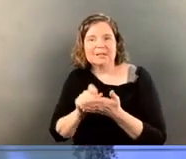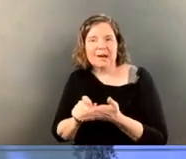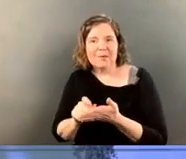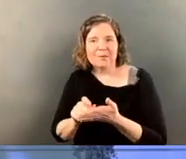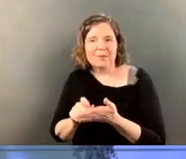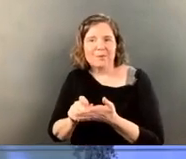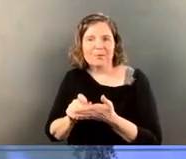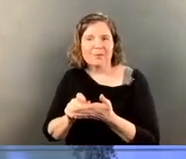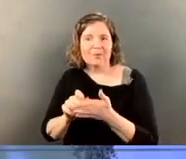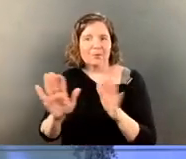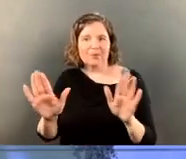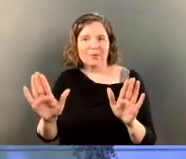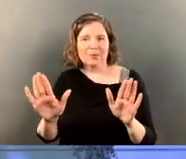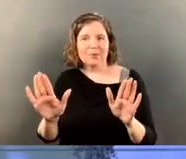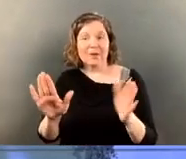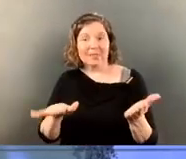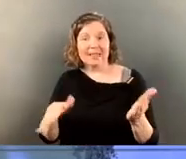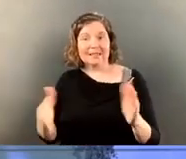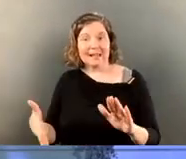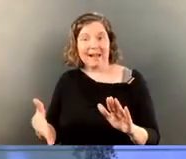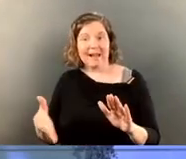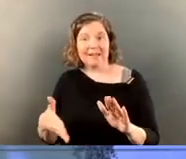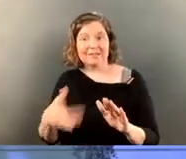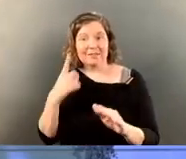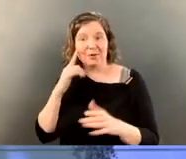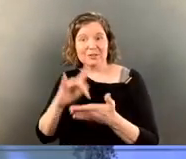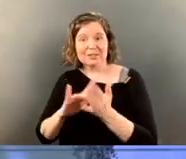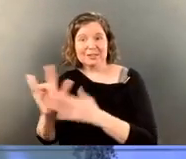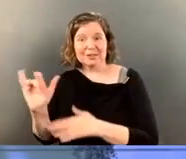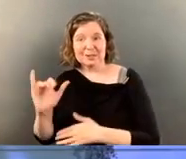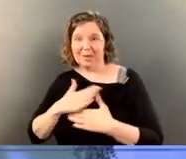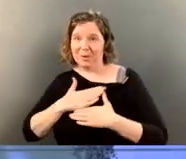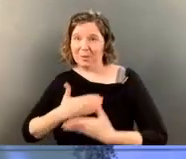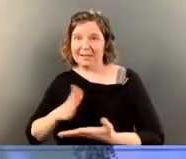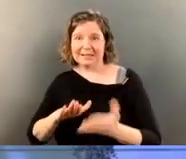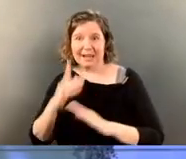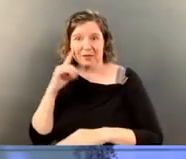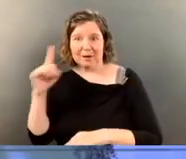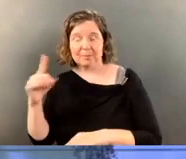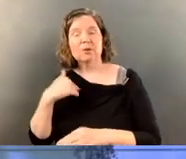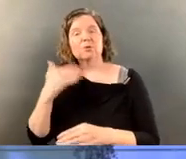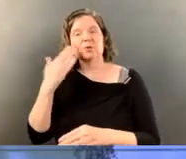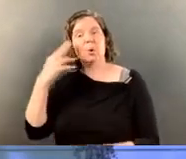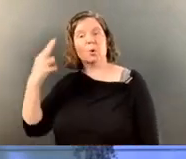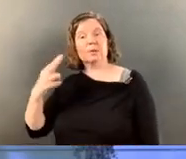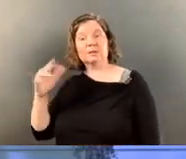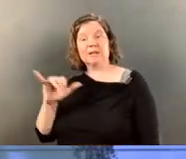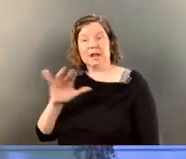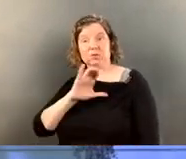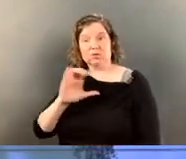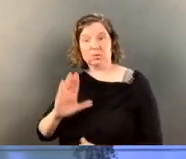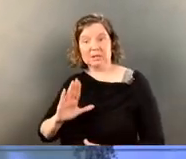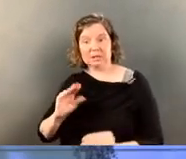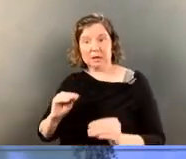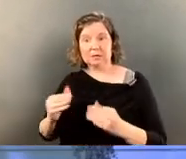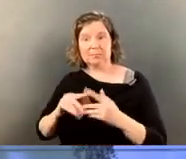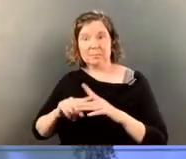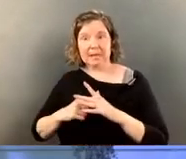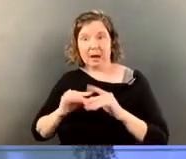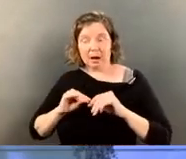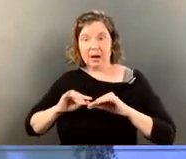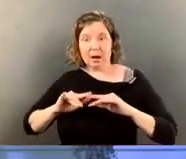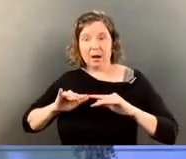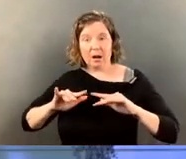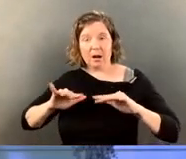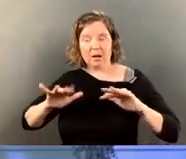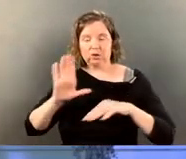down. They died for Jesus. If you know the history, you know that as the Christian movement began to take off